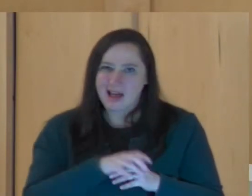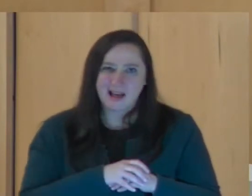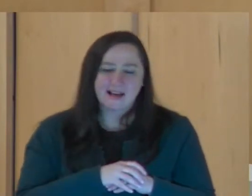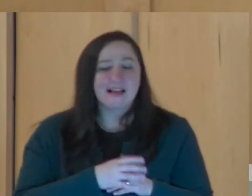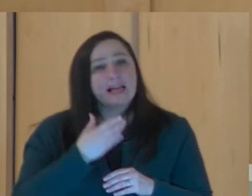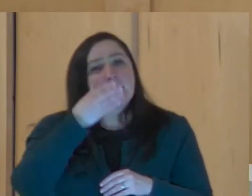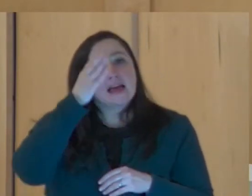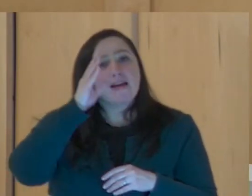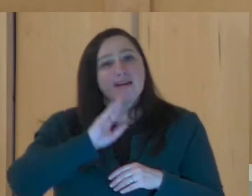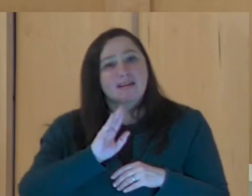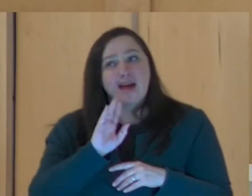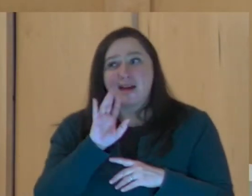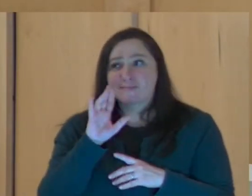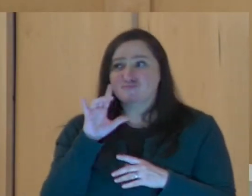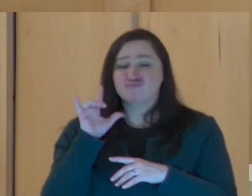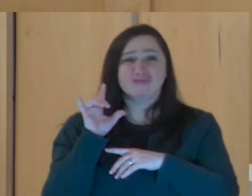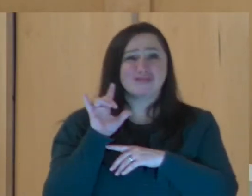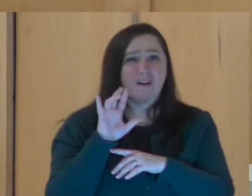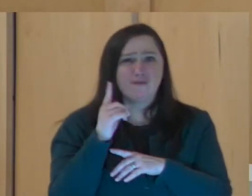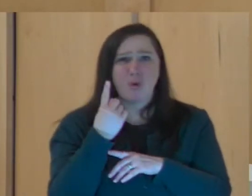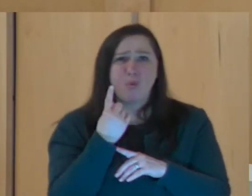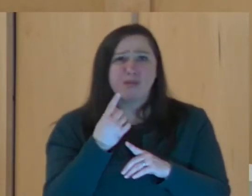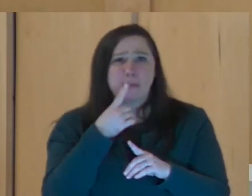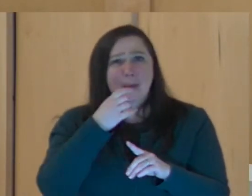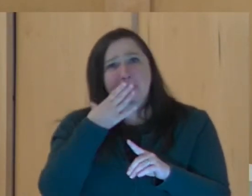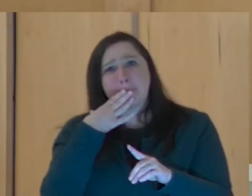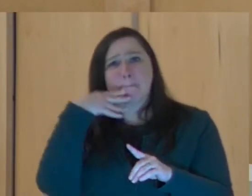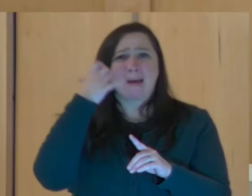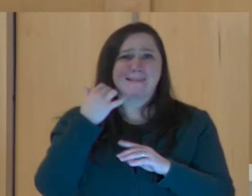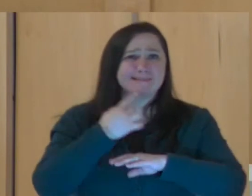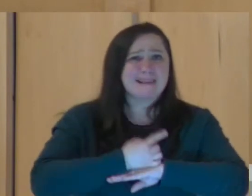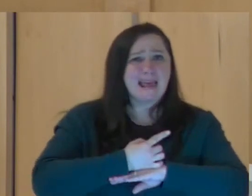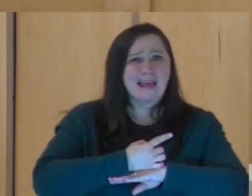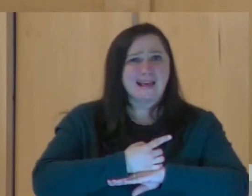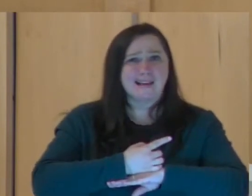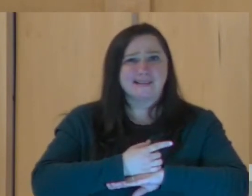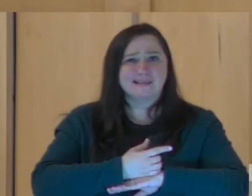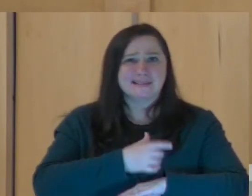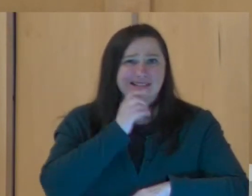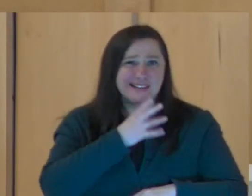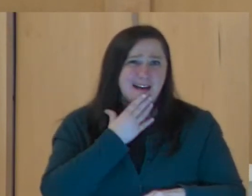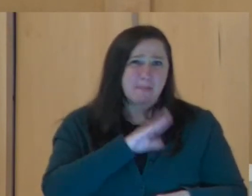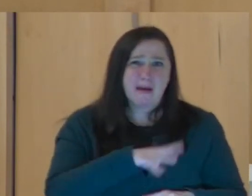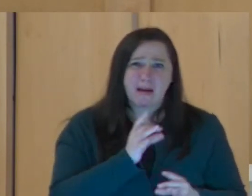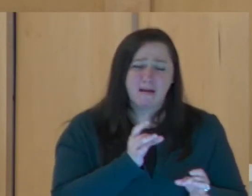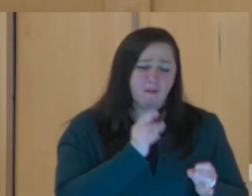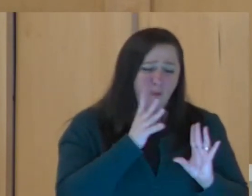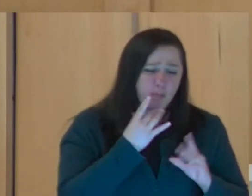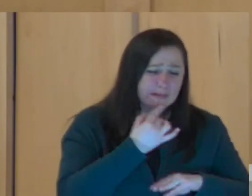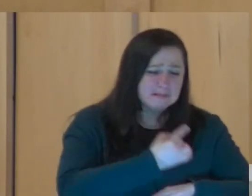Does God only love you on your best days and not on your worst? No.